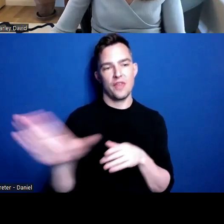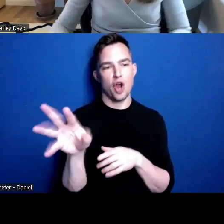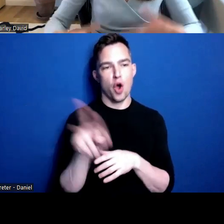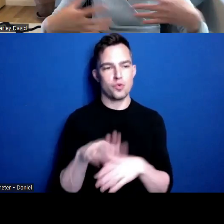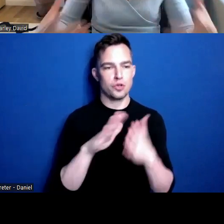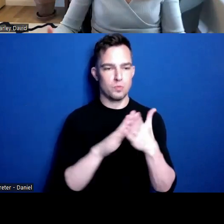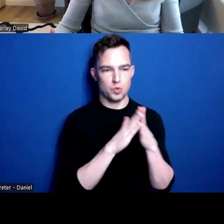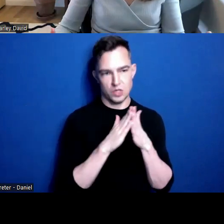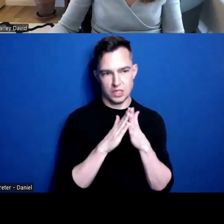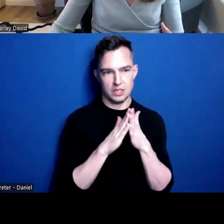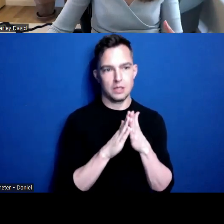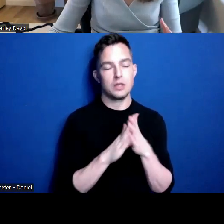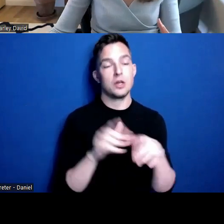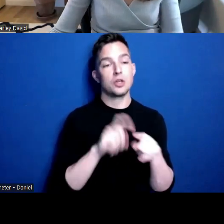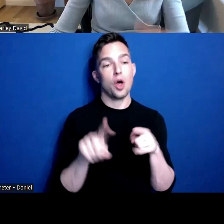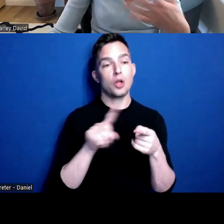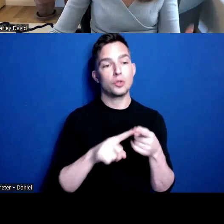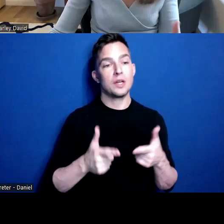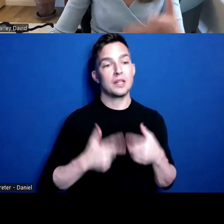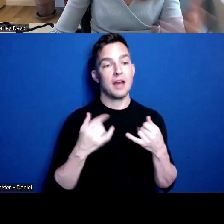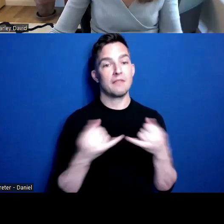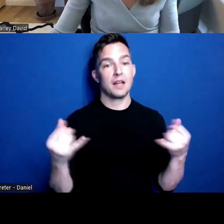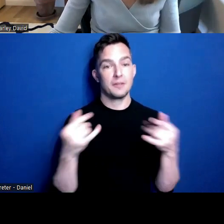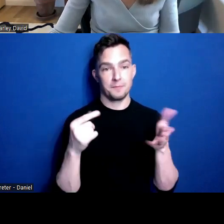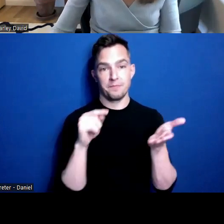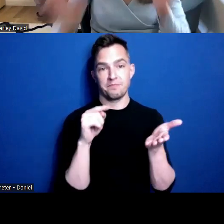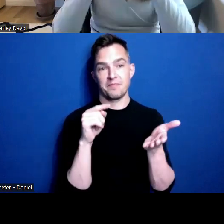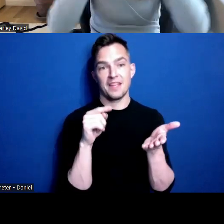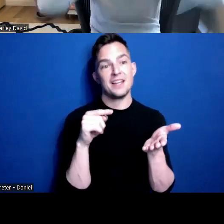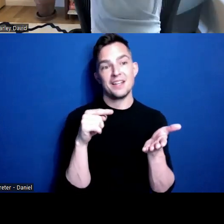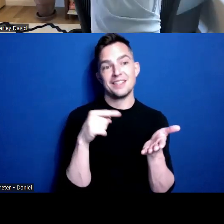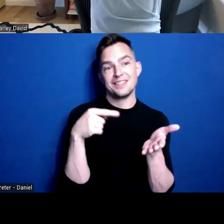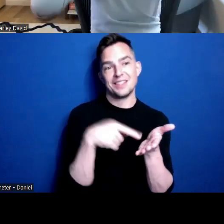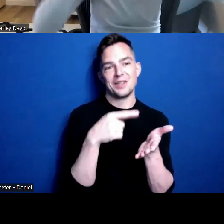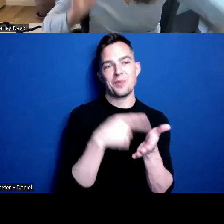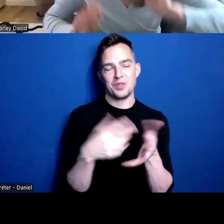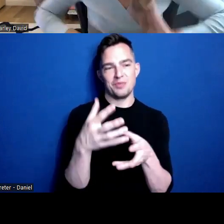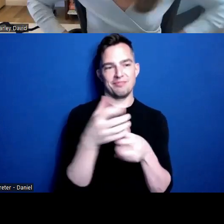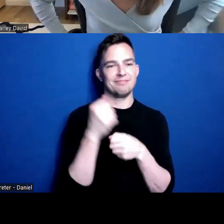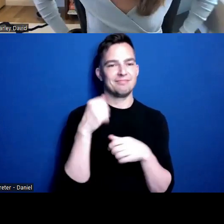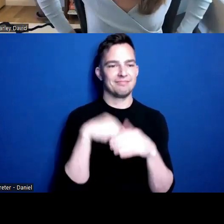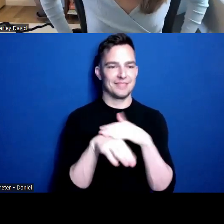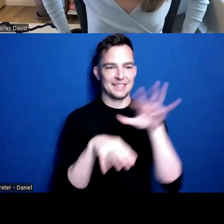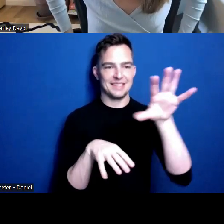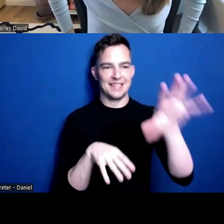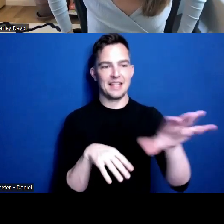So call the Lifeline, this is what you get. And let's move to the next slide,